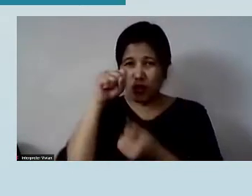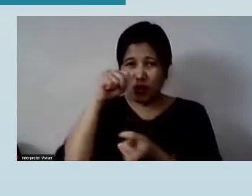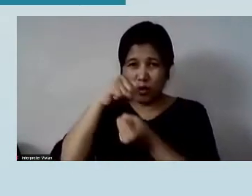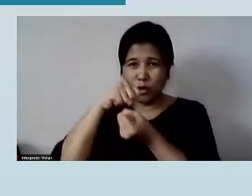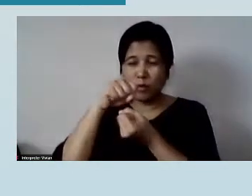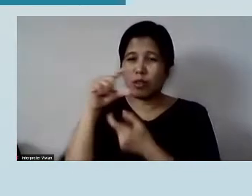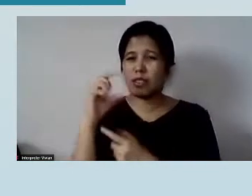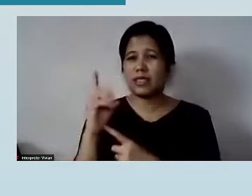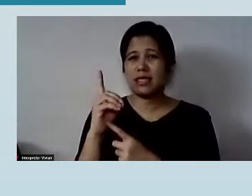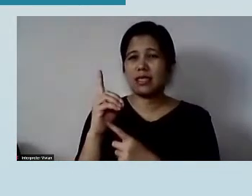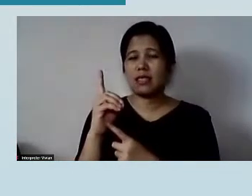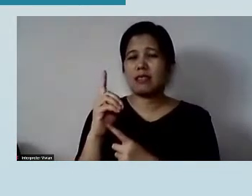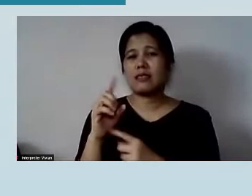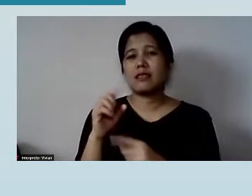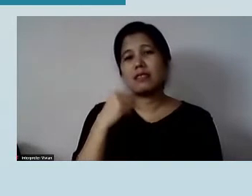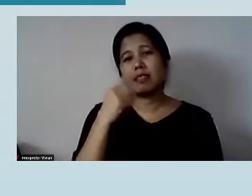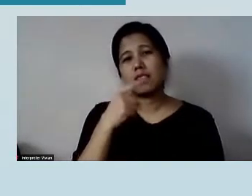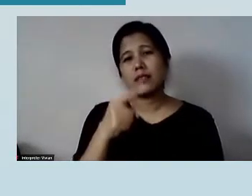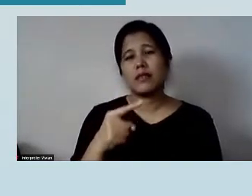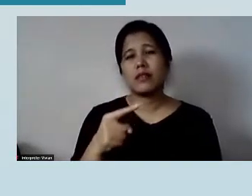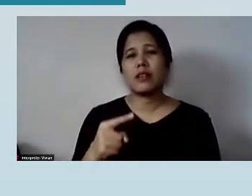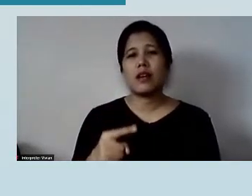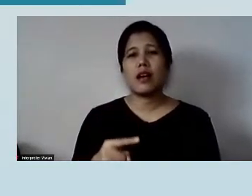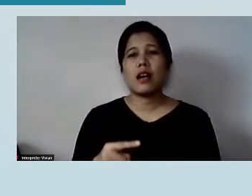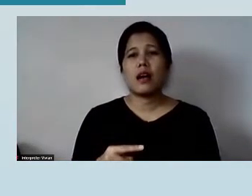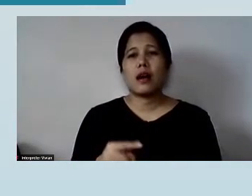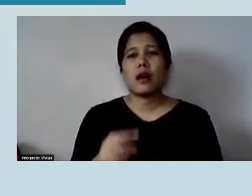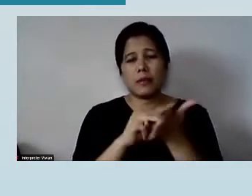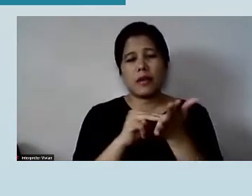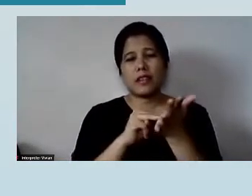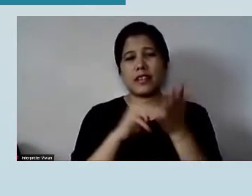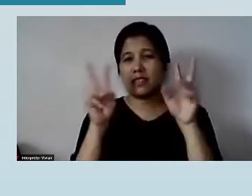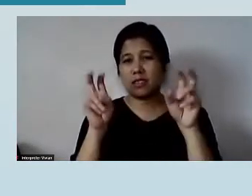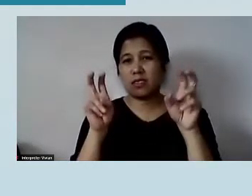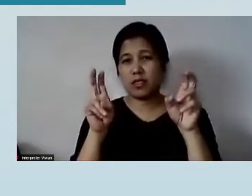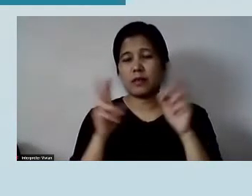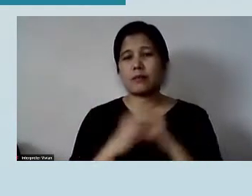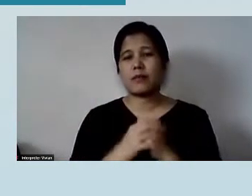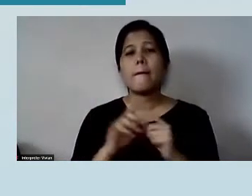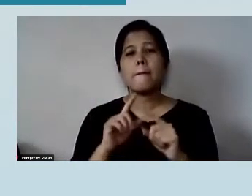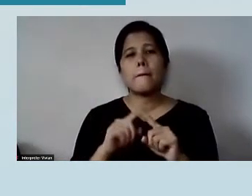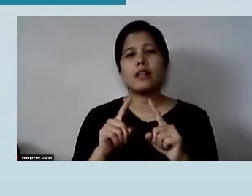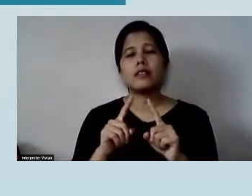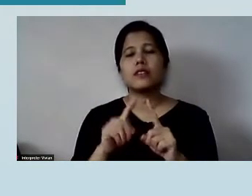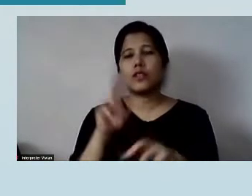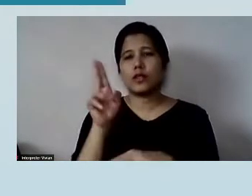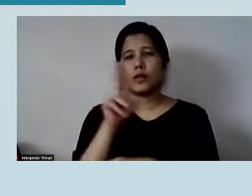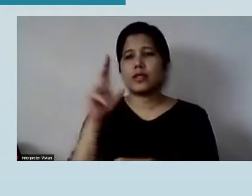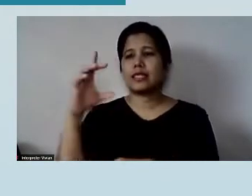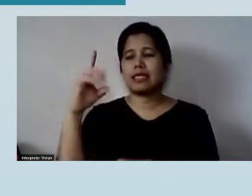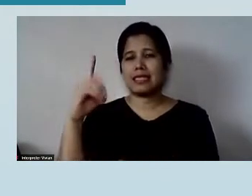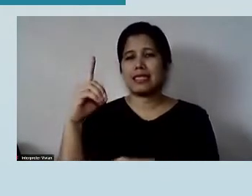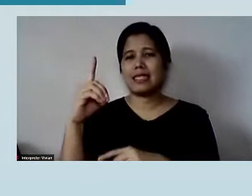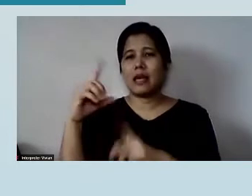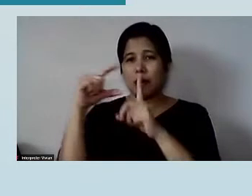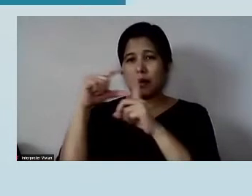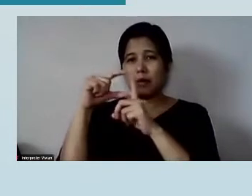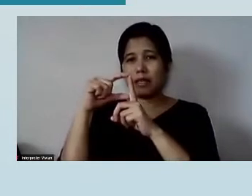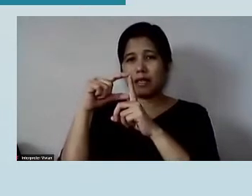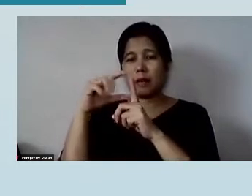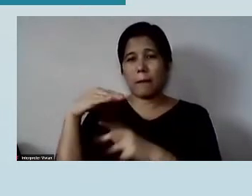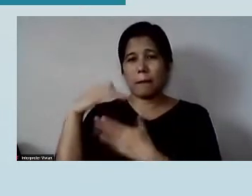medical terminology lang yan. But if you use a capital letter D, ang ibig sabihin yan, there